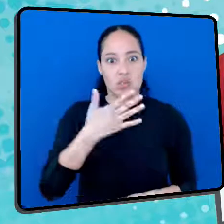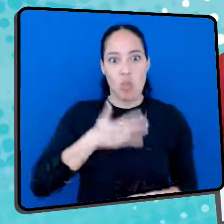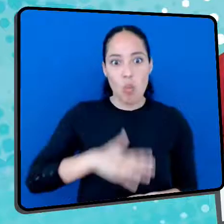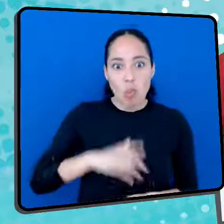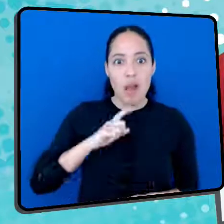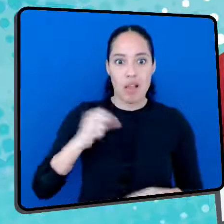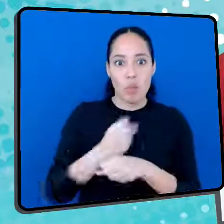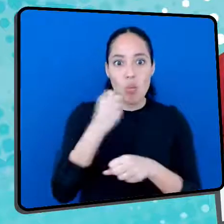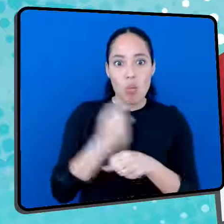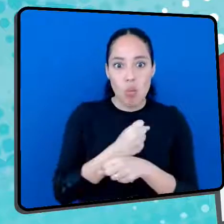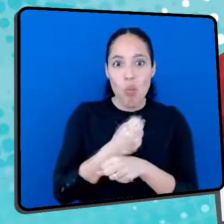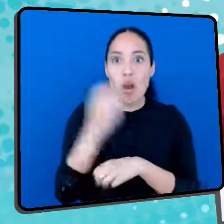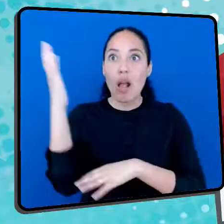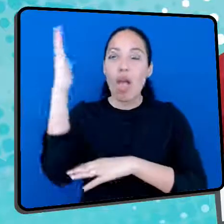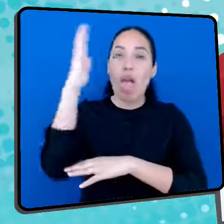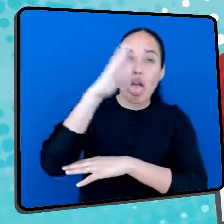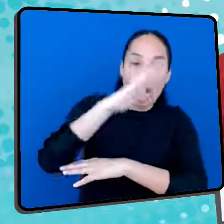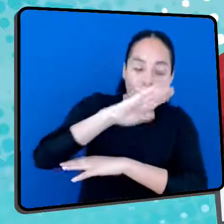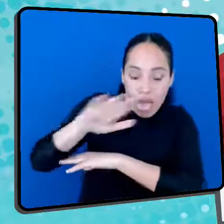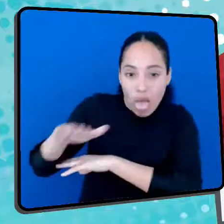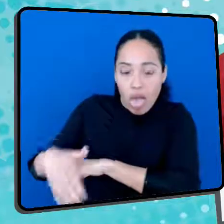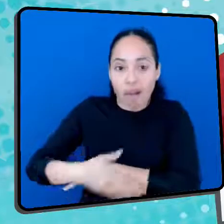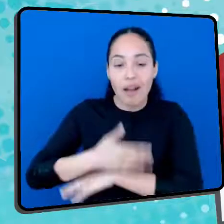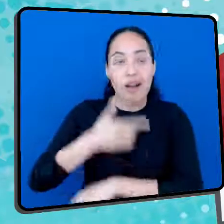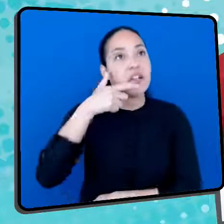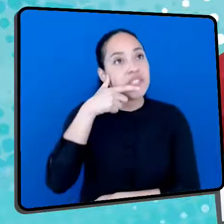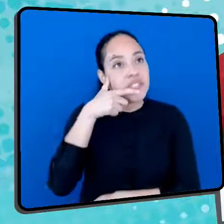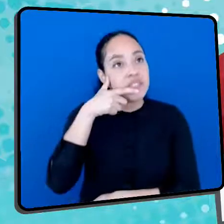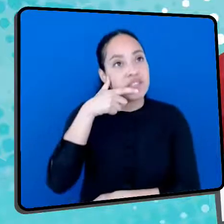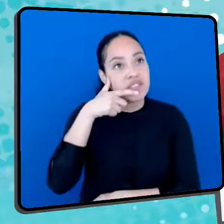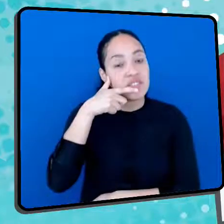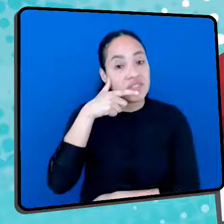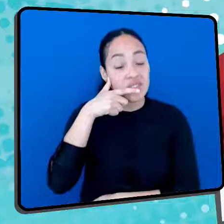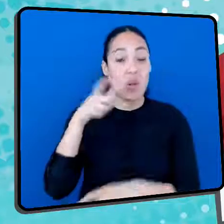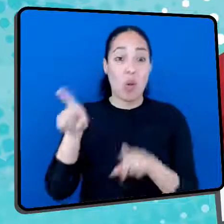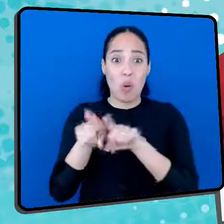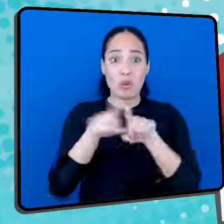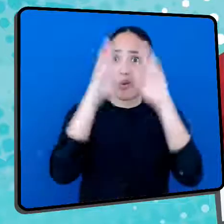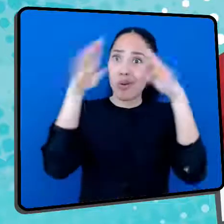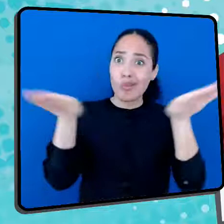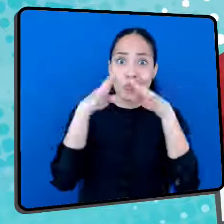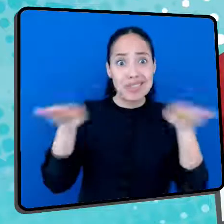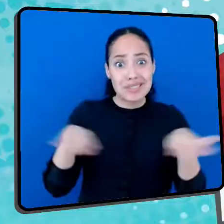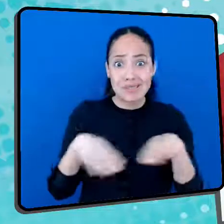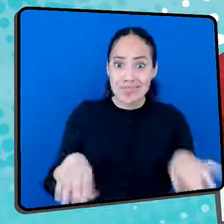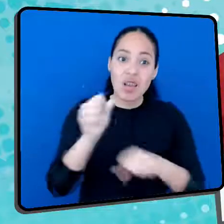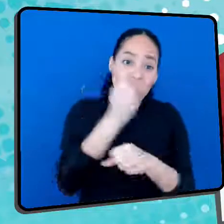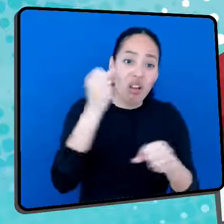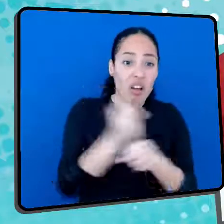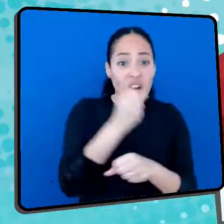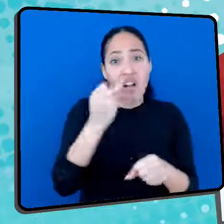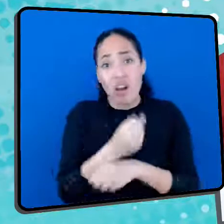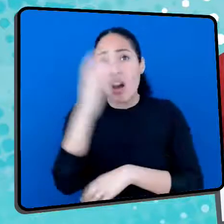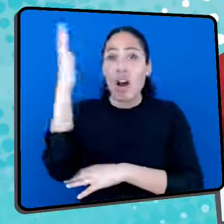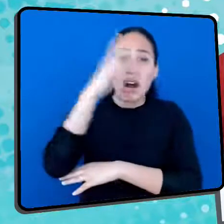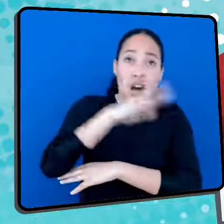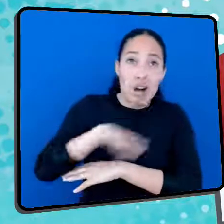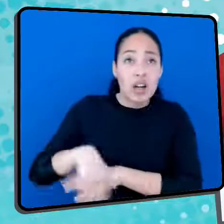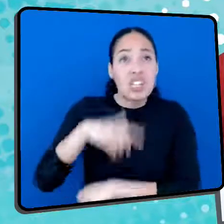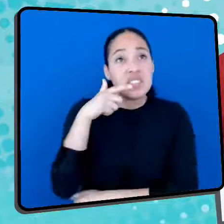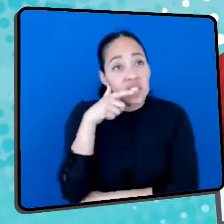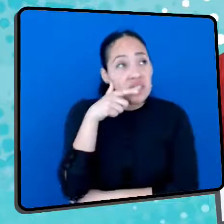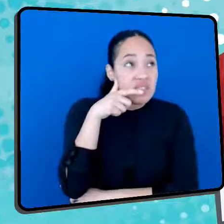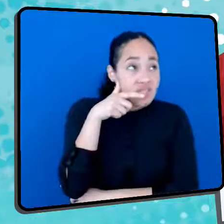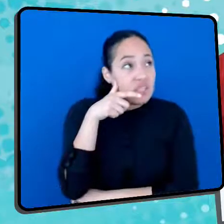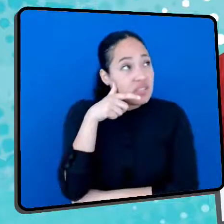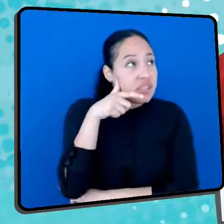AI can just take these things from you, and then just when you're not available or people are not capable